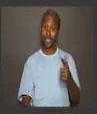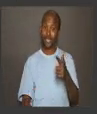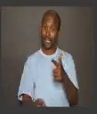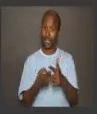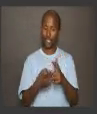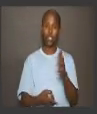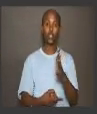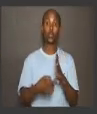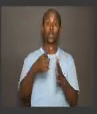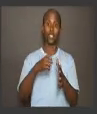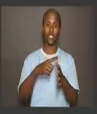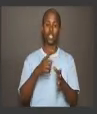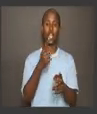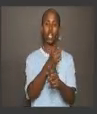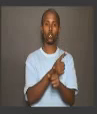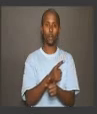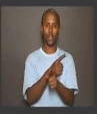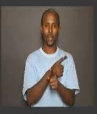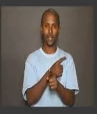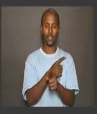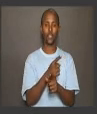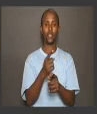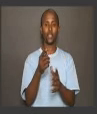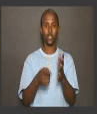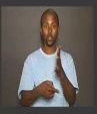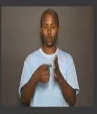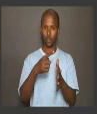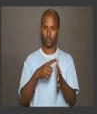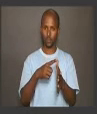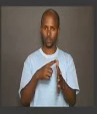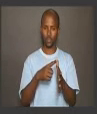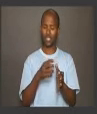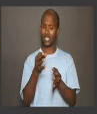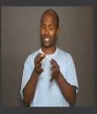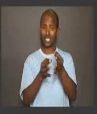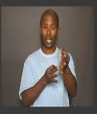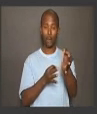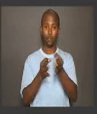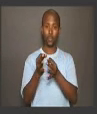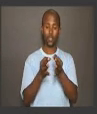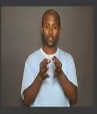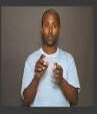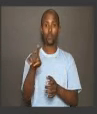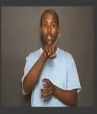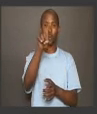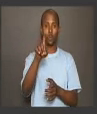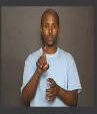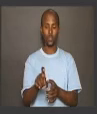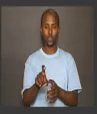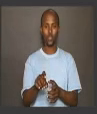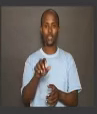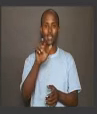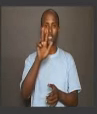The second sequence is geometric. It is described by the